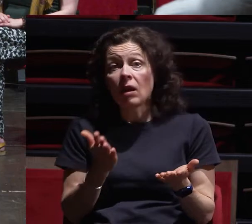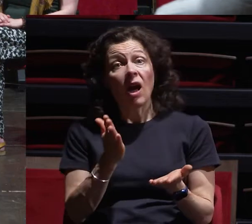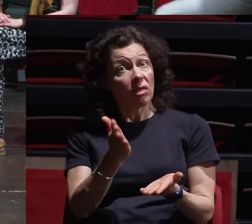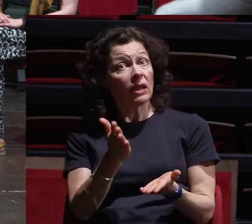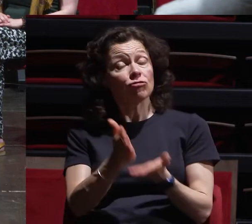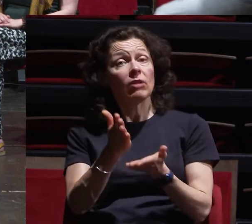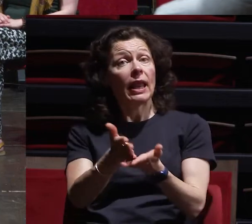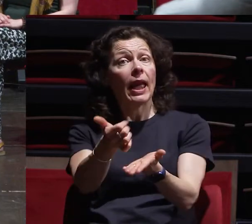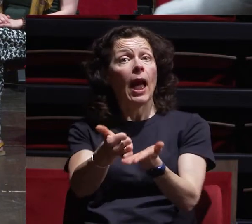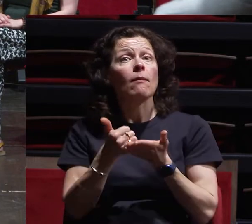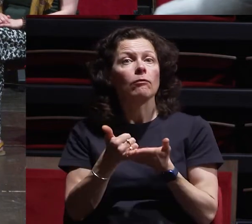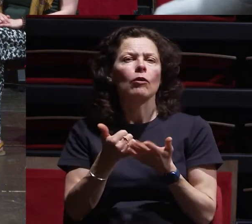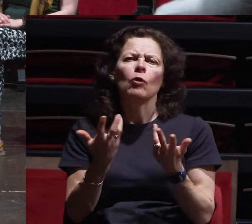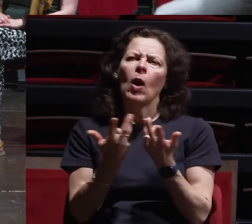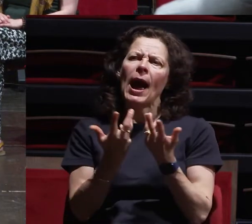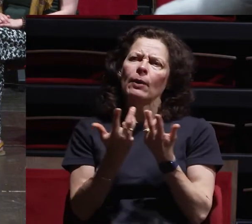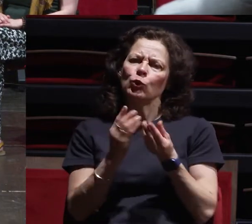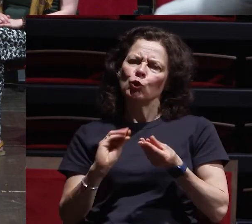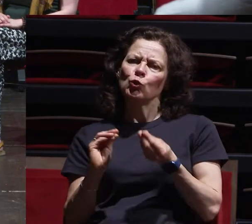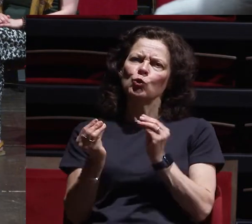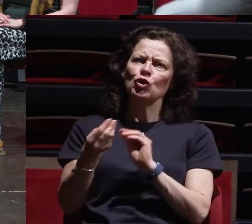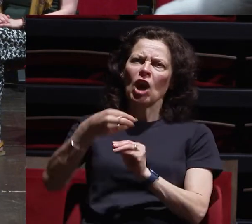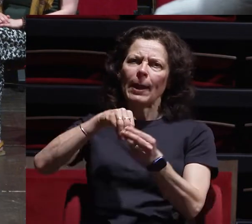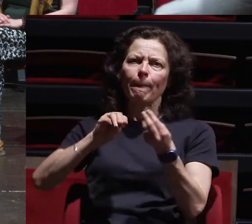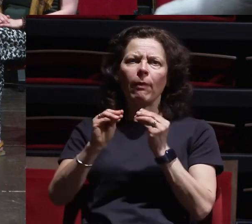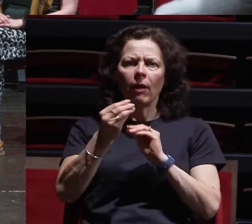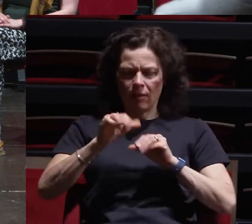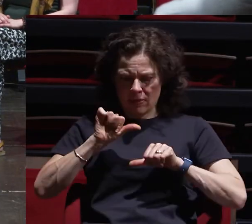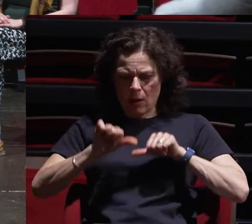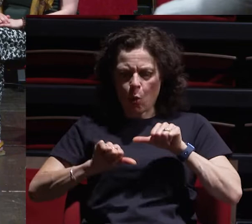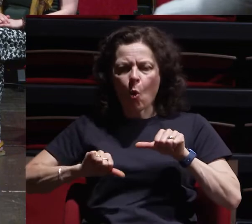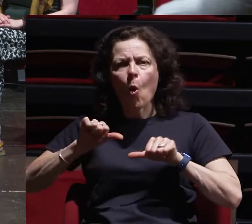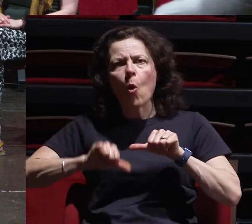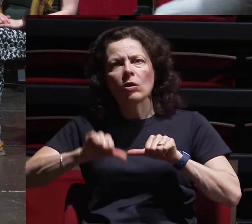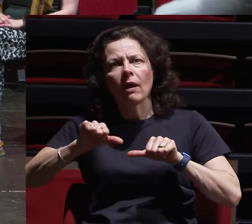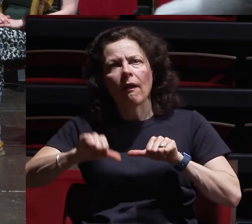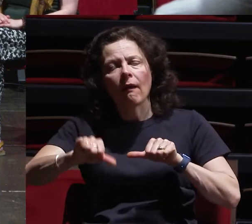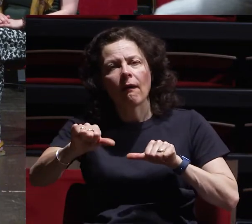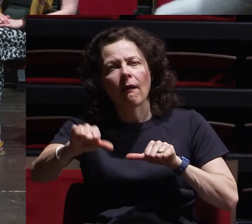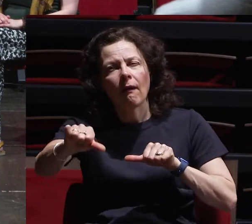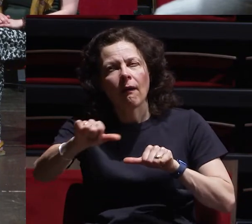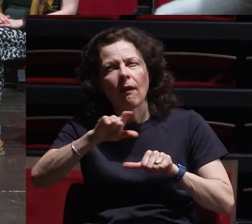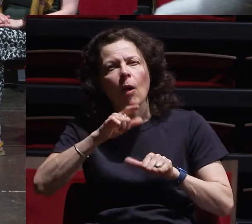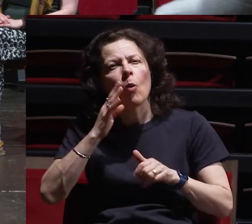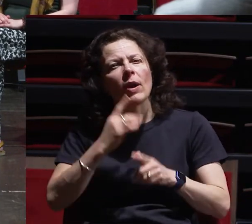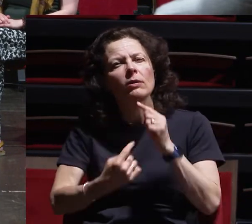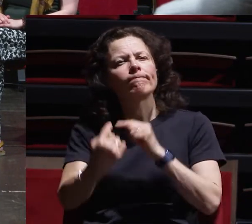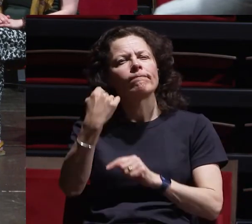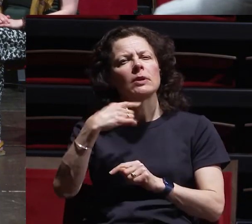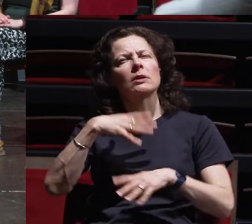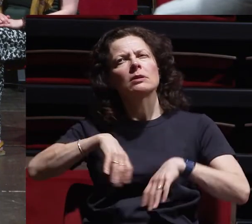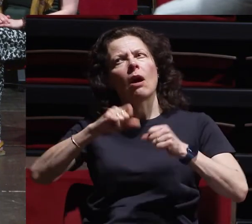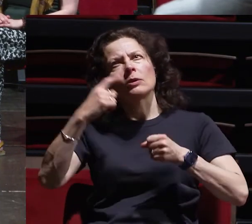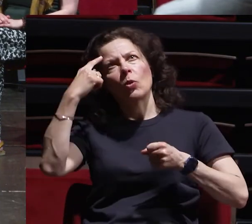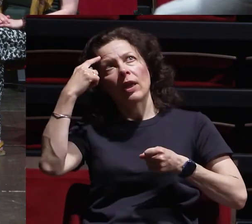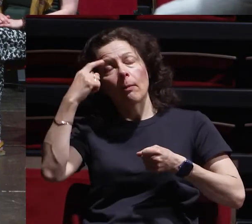moment. And that actually is really helpful in terms of how you shape the order of events when